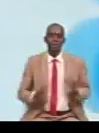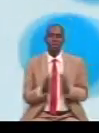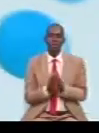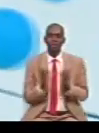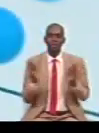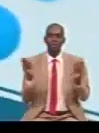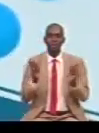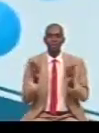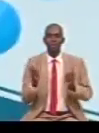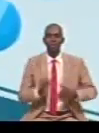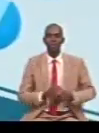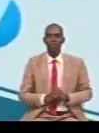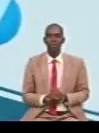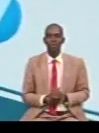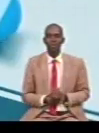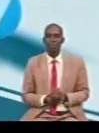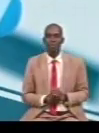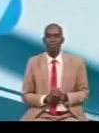Amen.